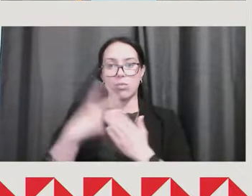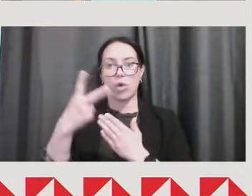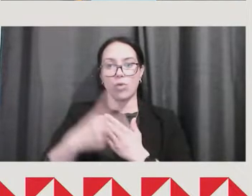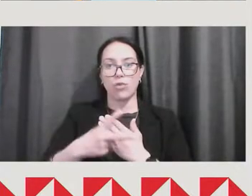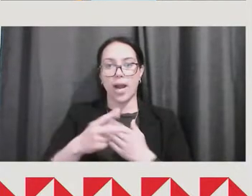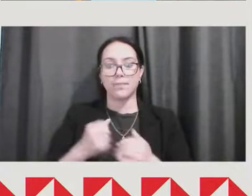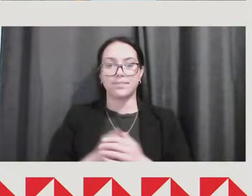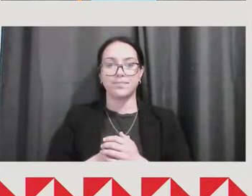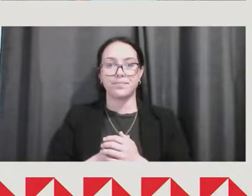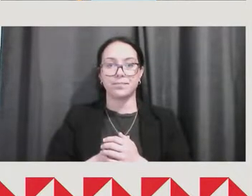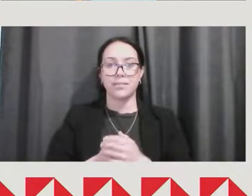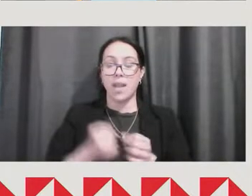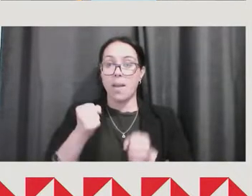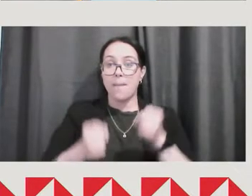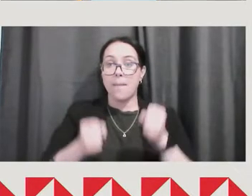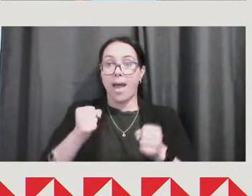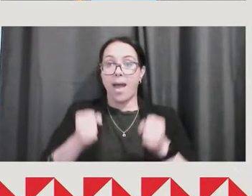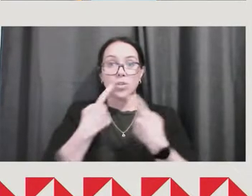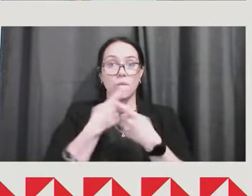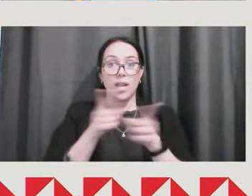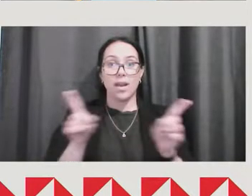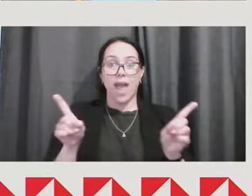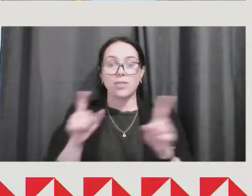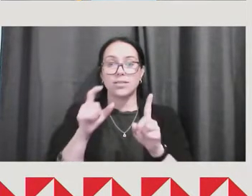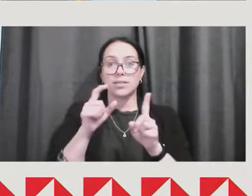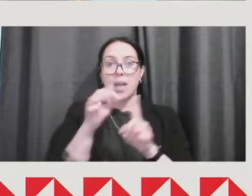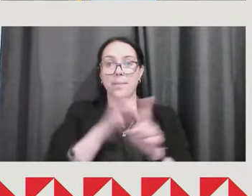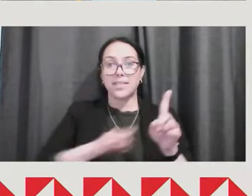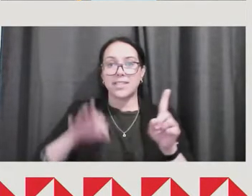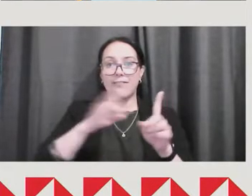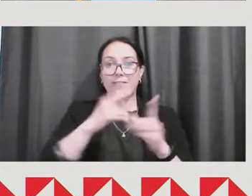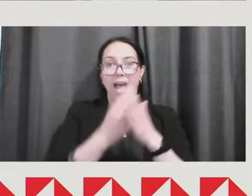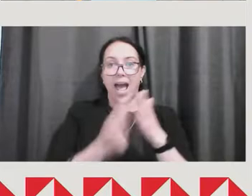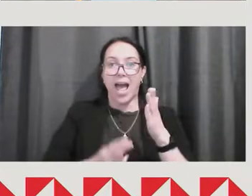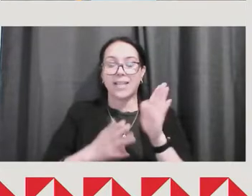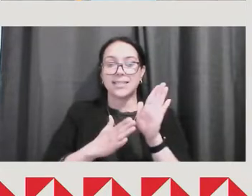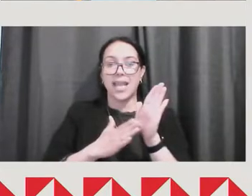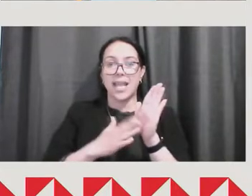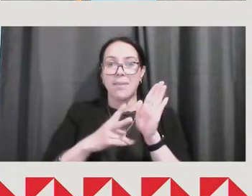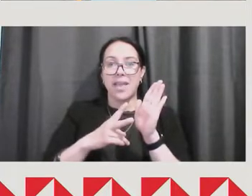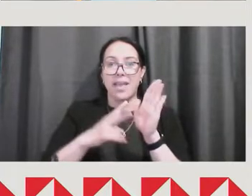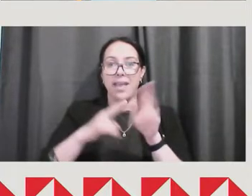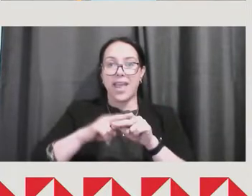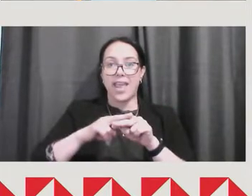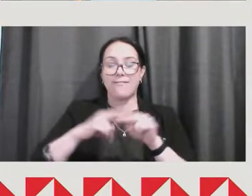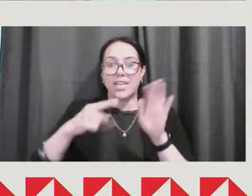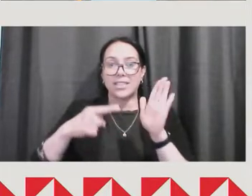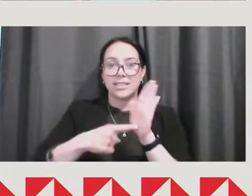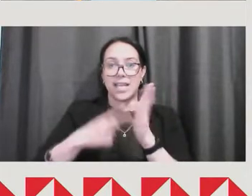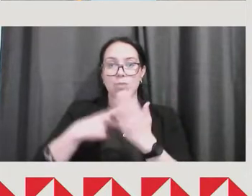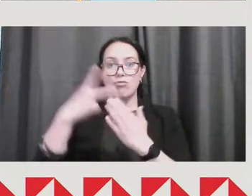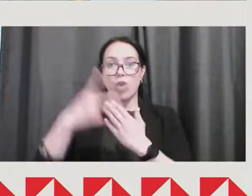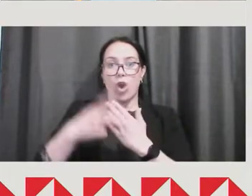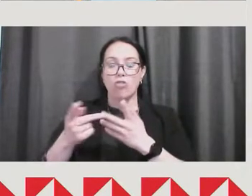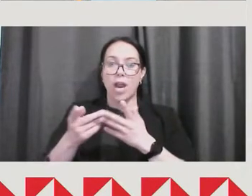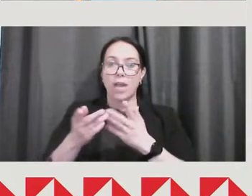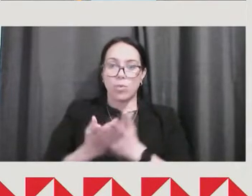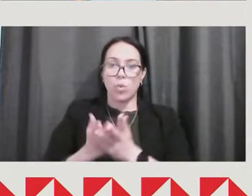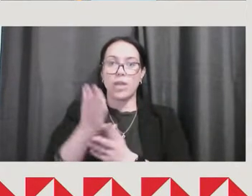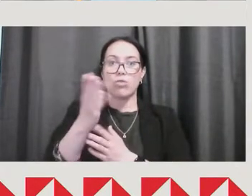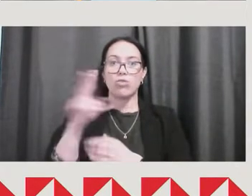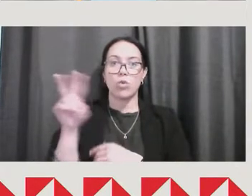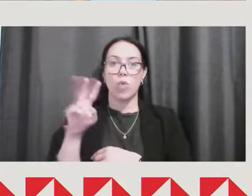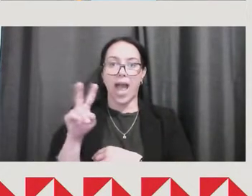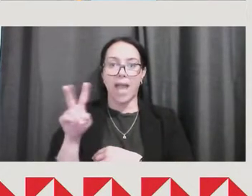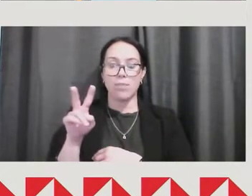in March we announced the Pacifica Arts digital nfts pilot program which ran through April this was a new initiative and was aimed at